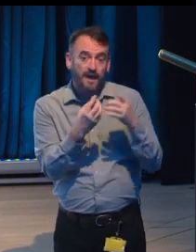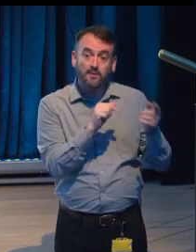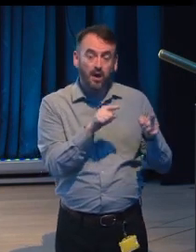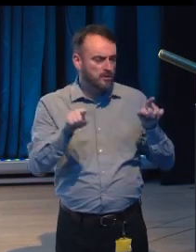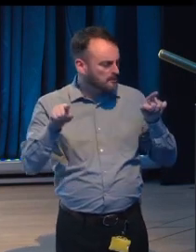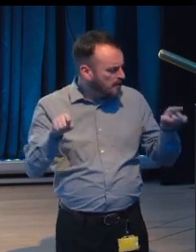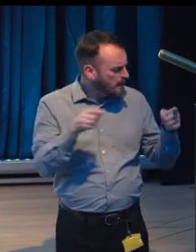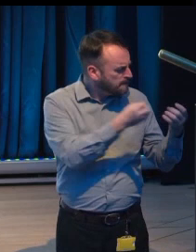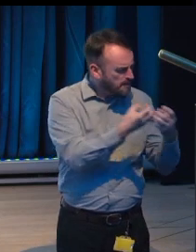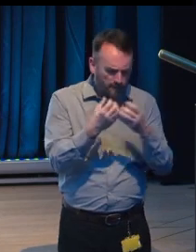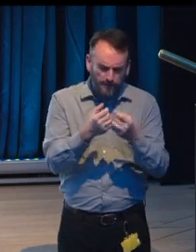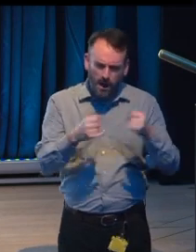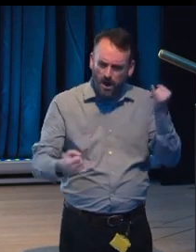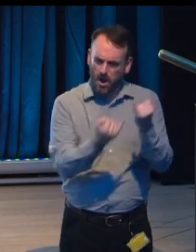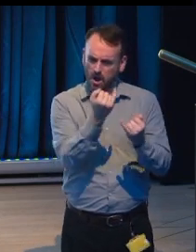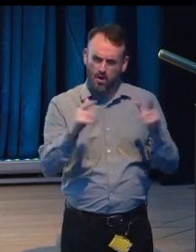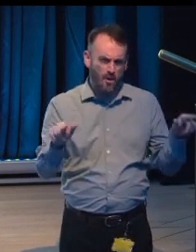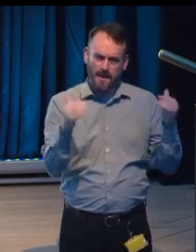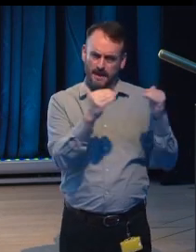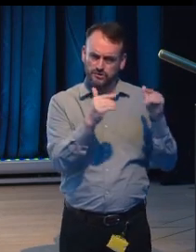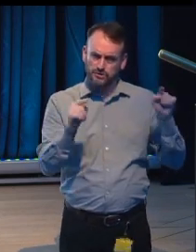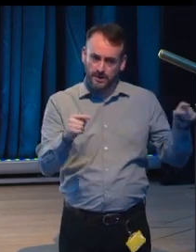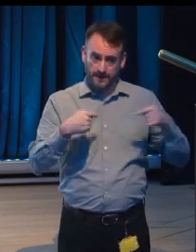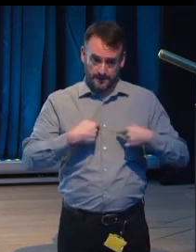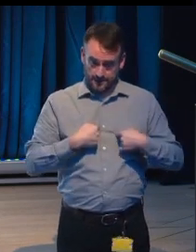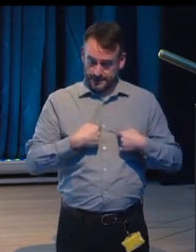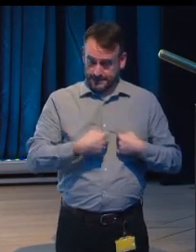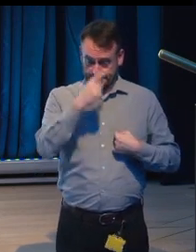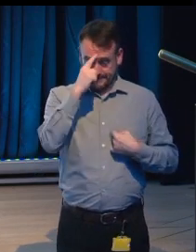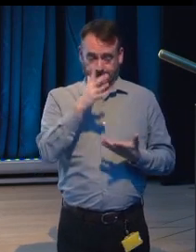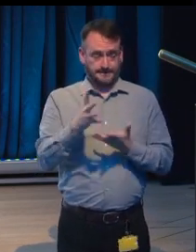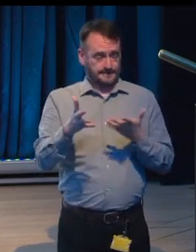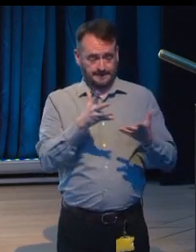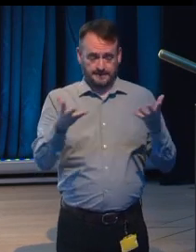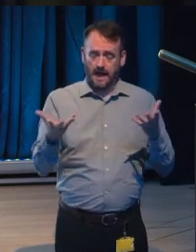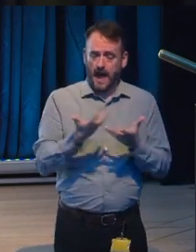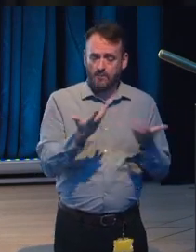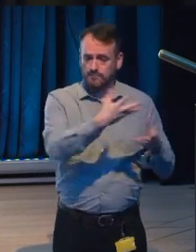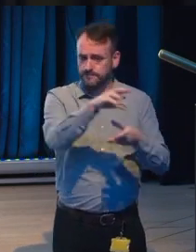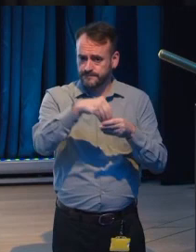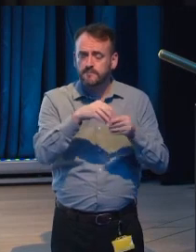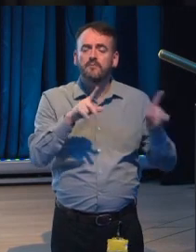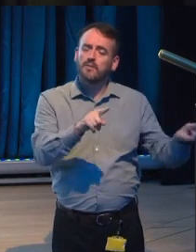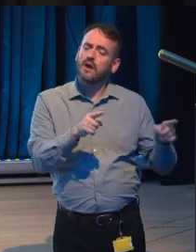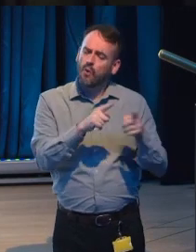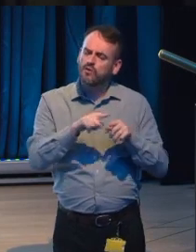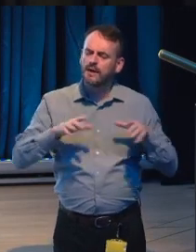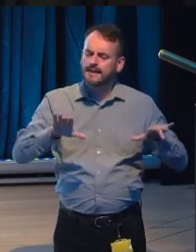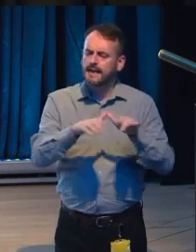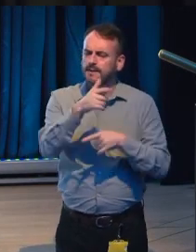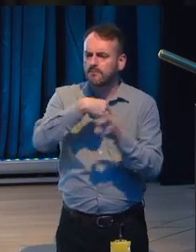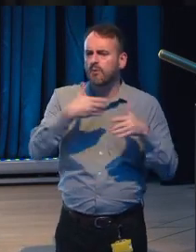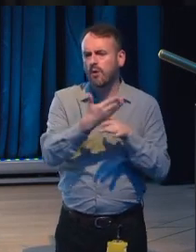and can lead to constant change and revision. It also means understanding how to work well in a team, how to collaborate, and how to manage your